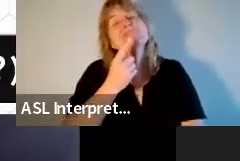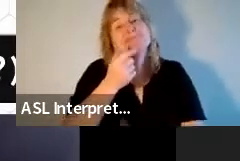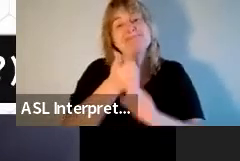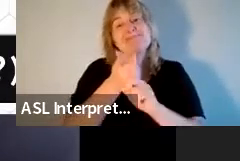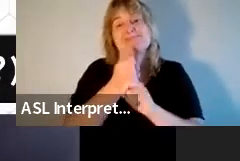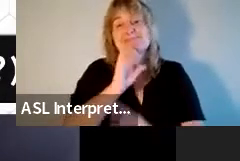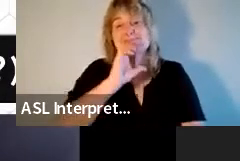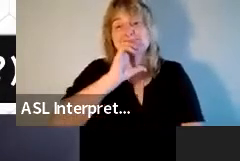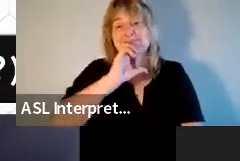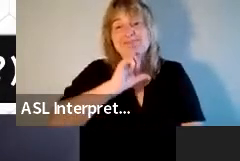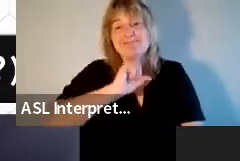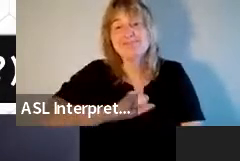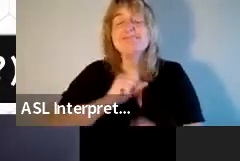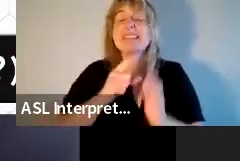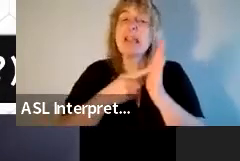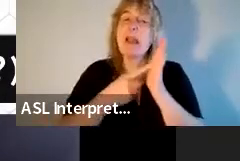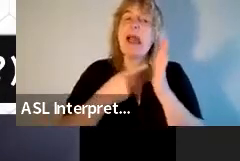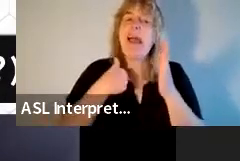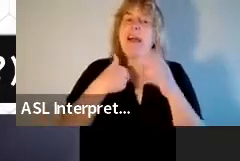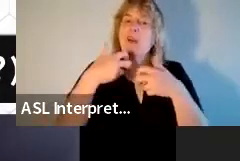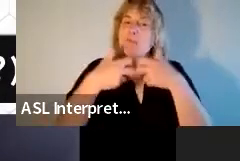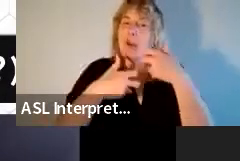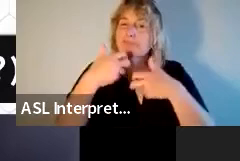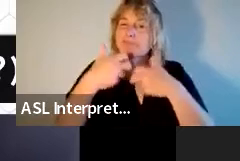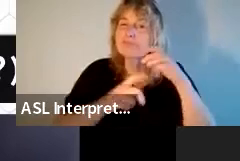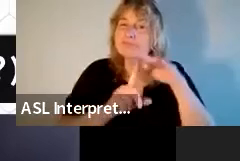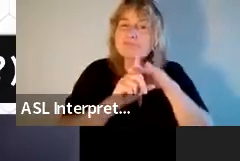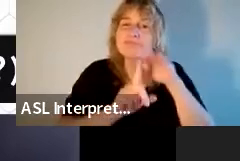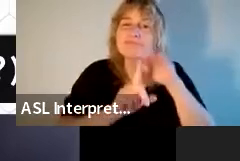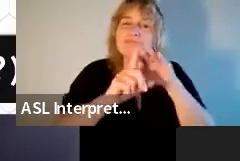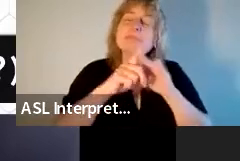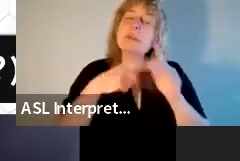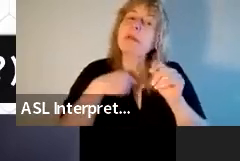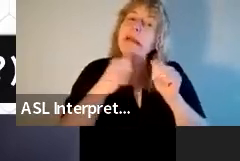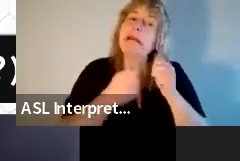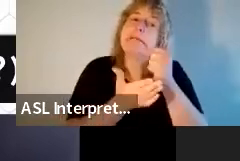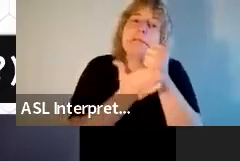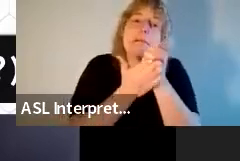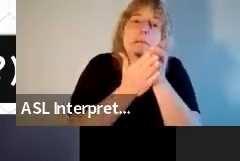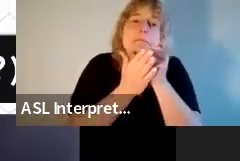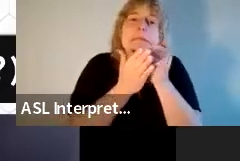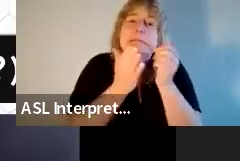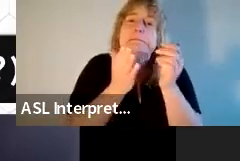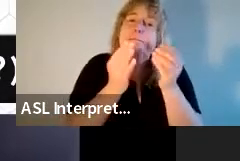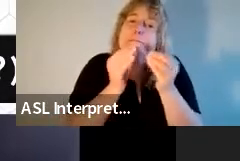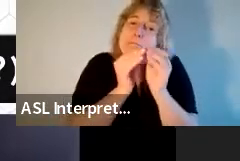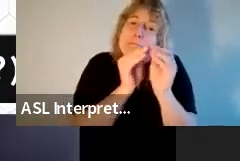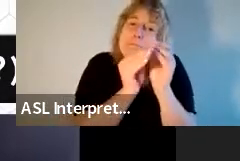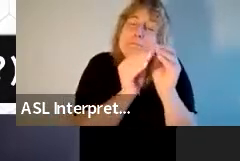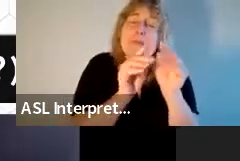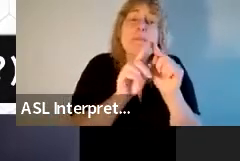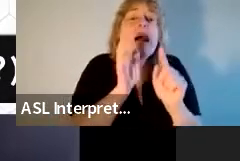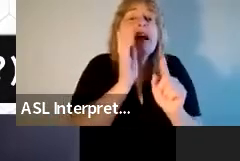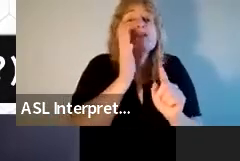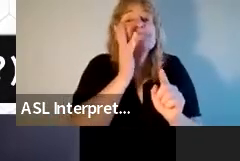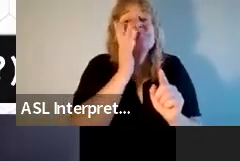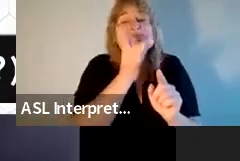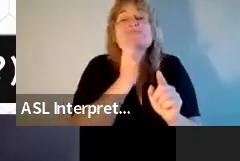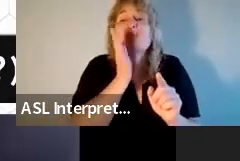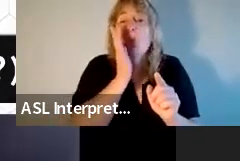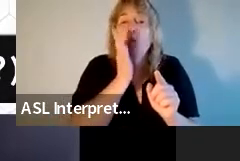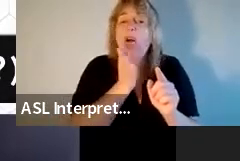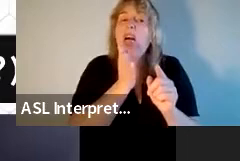Sometimes it has minor troubles and we can help it along, but eventually we will lose the Hubble Space Telescope. It's